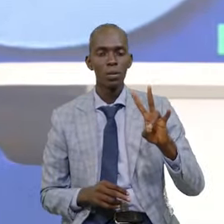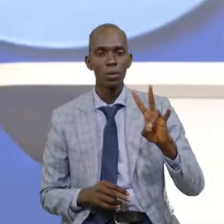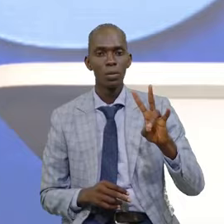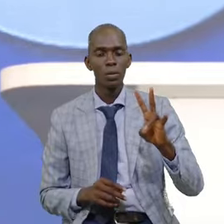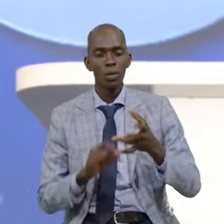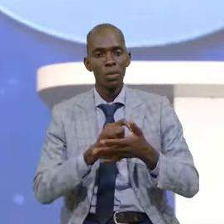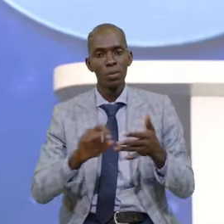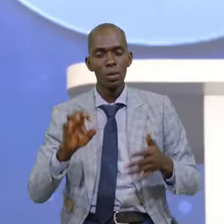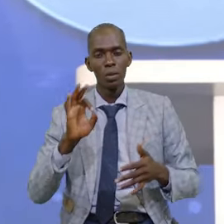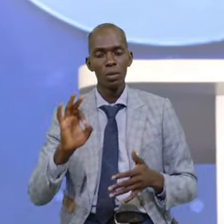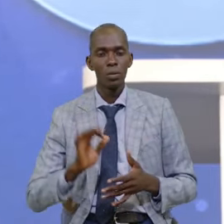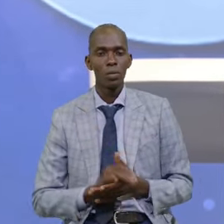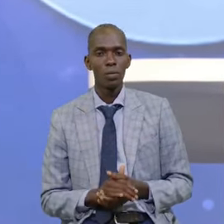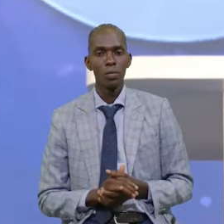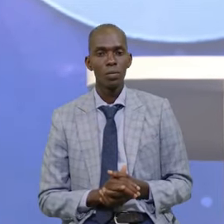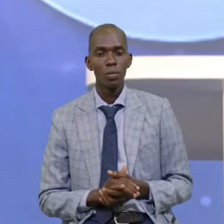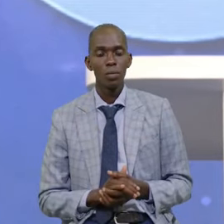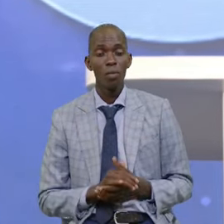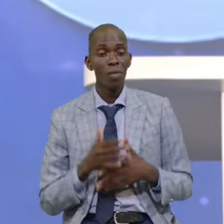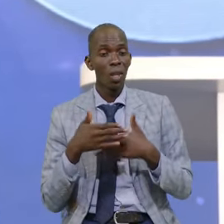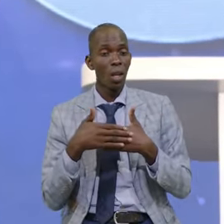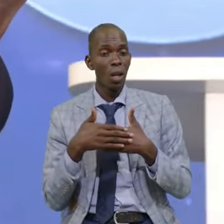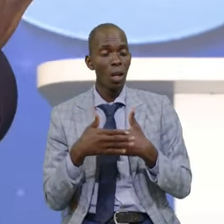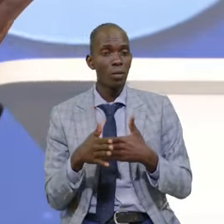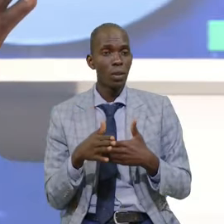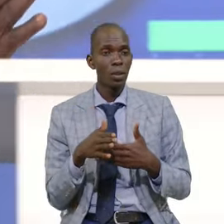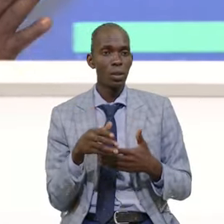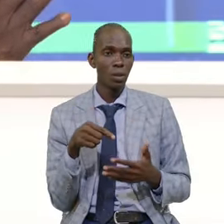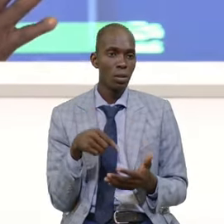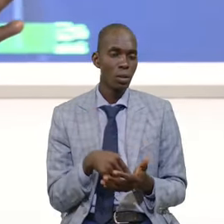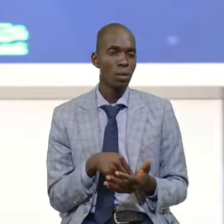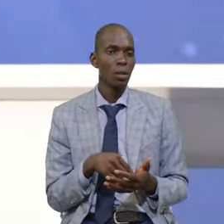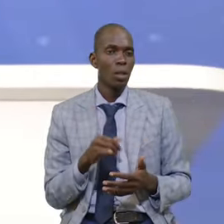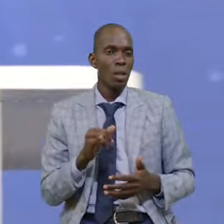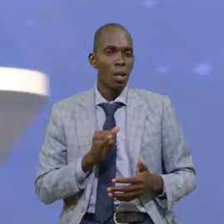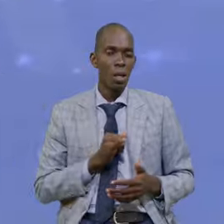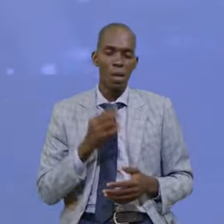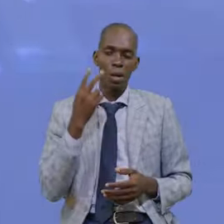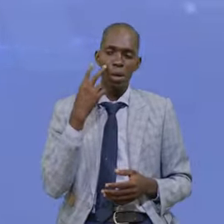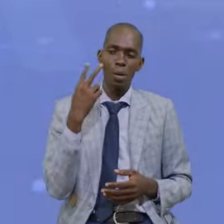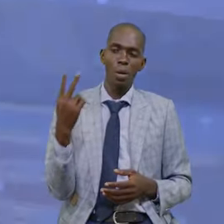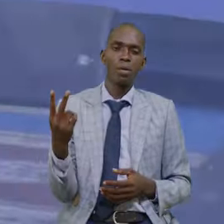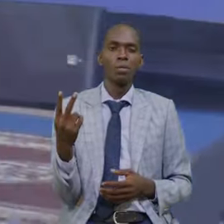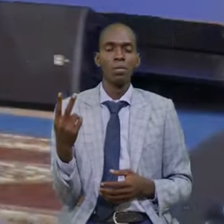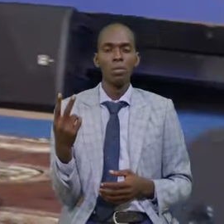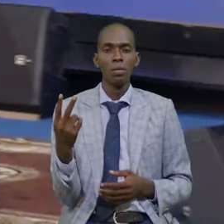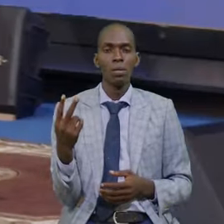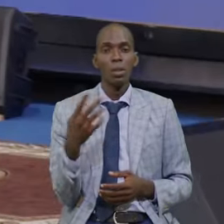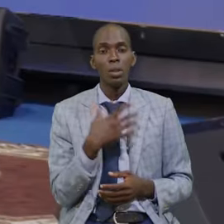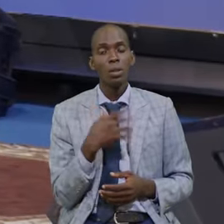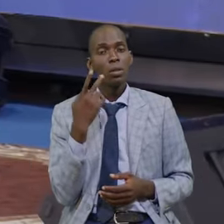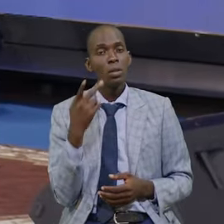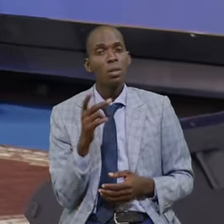verse 9. After this, I beheld, and lo, a